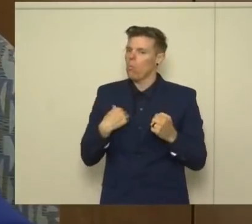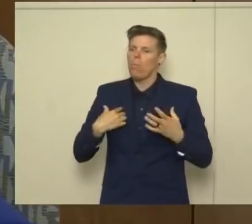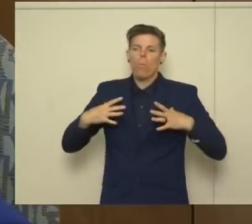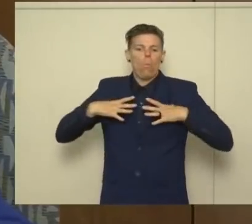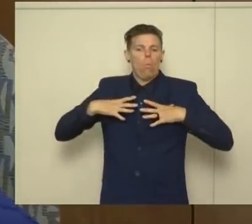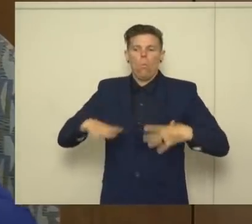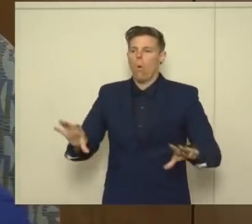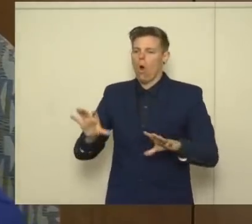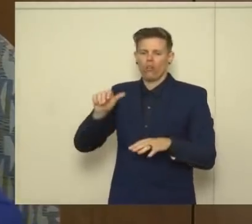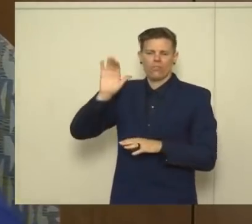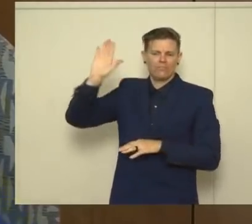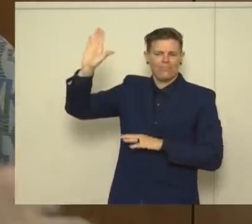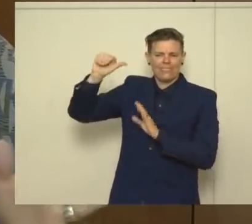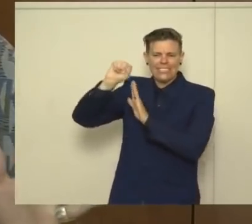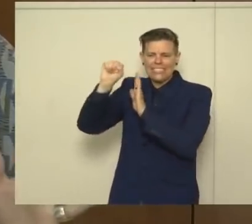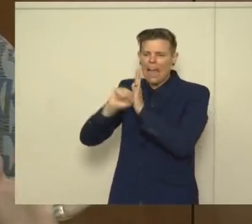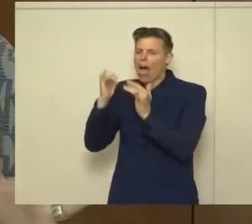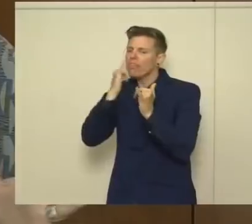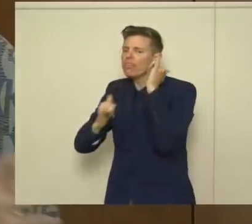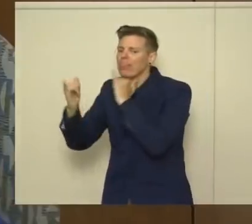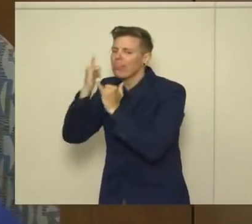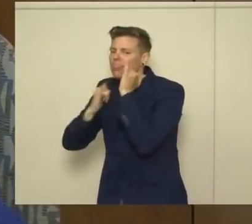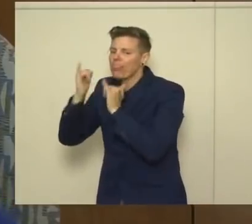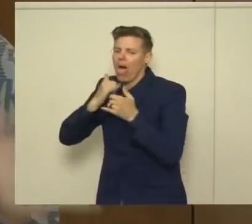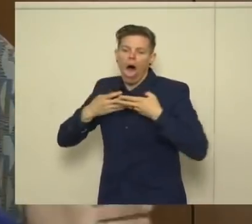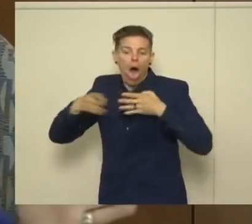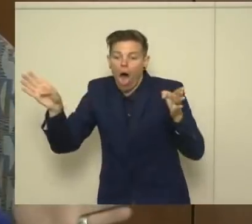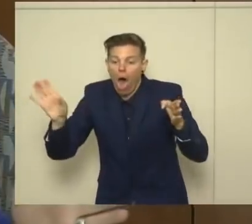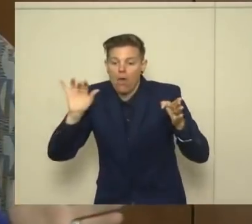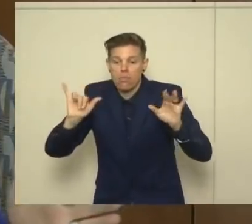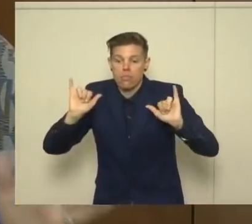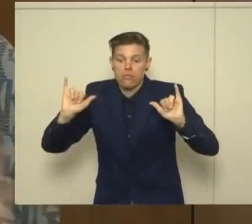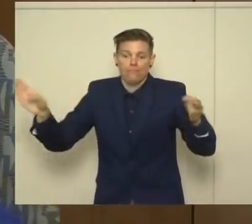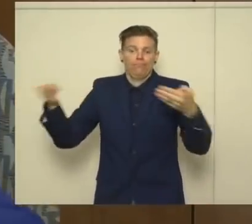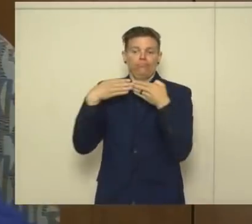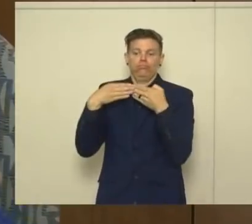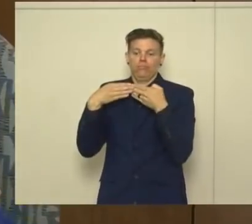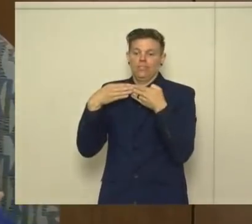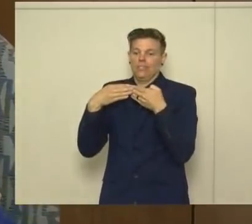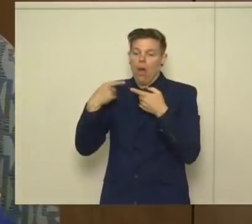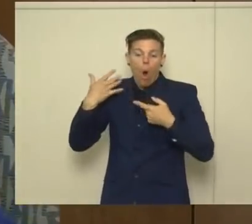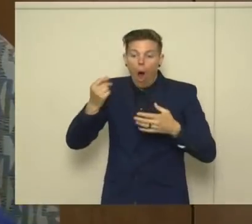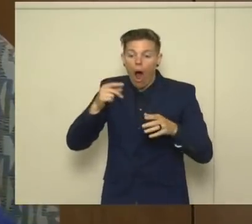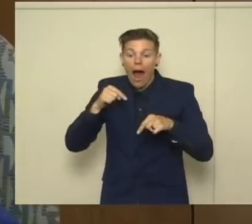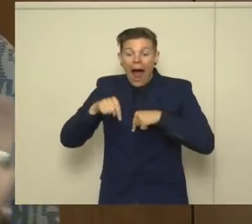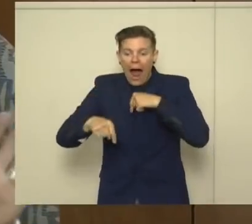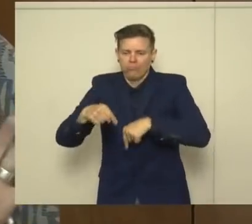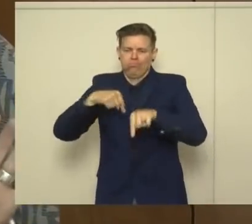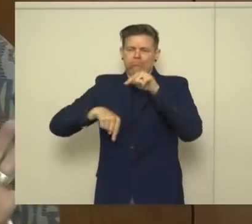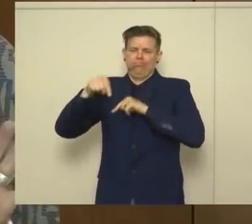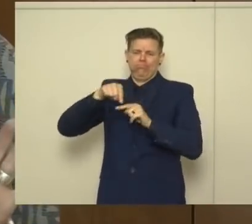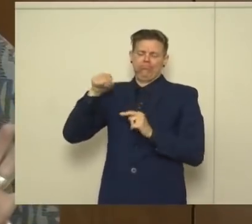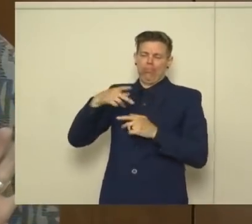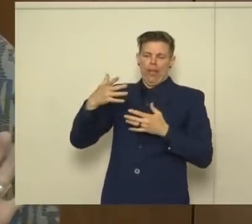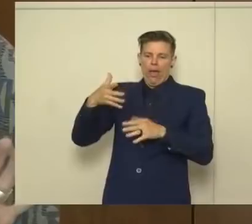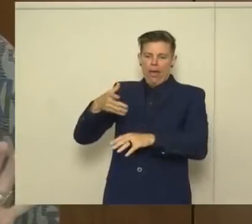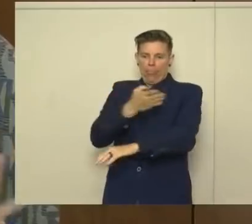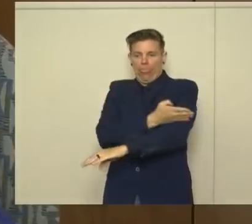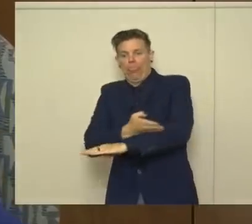states have, where you have to close whole schools, roll back, or universities that have just suspended in-person learning.